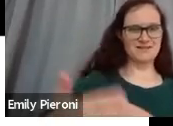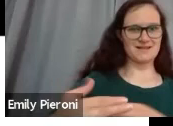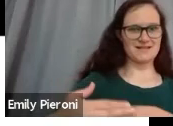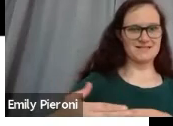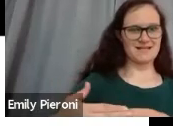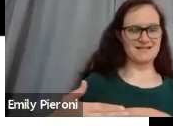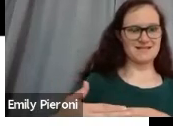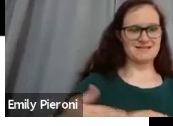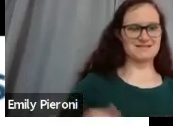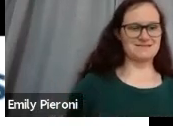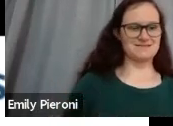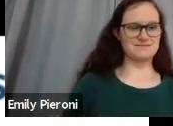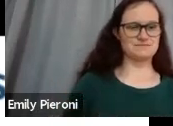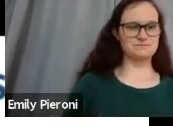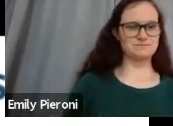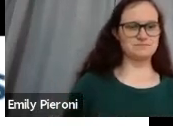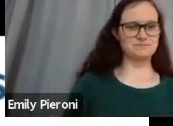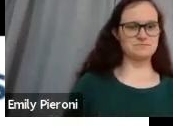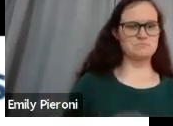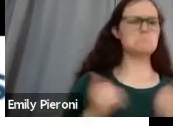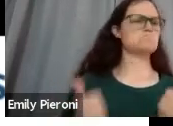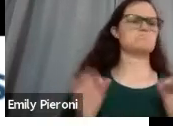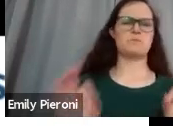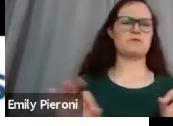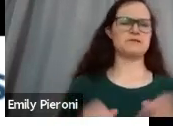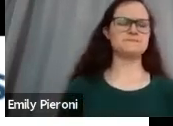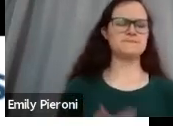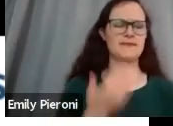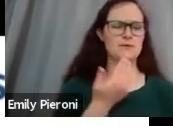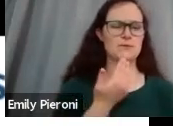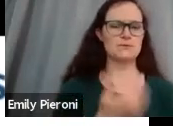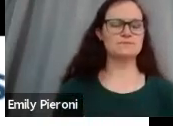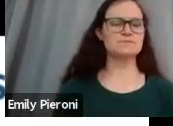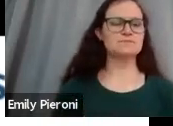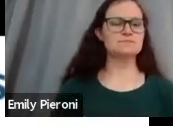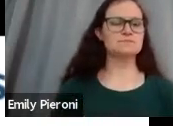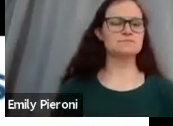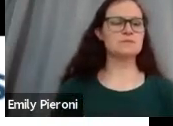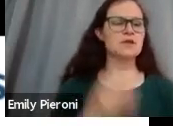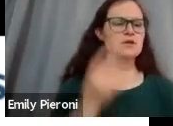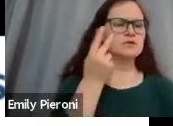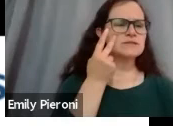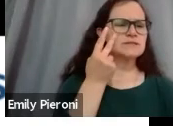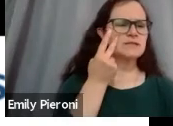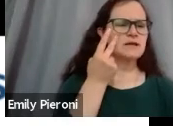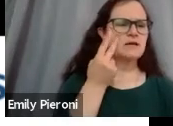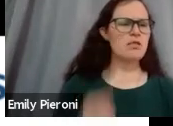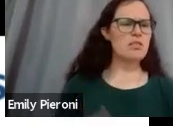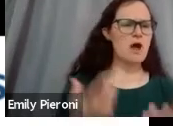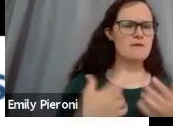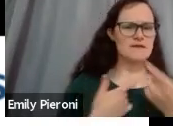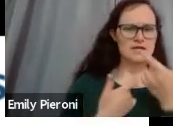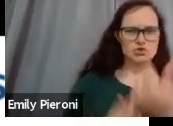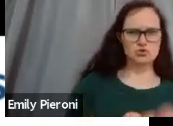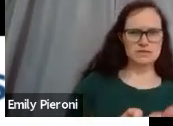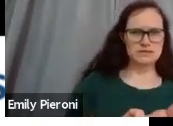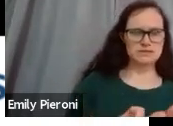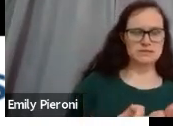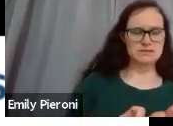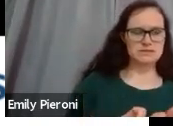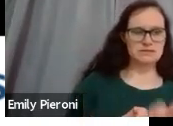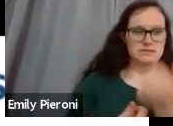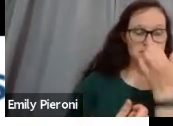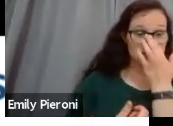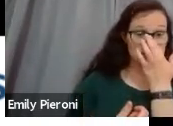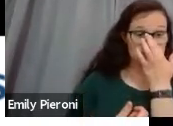okay. Yep. If you'll just go to the next slide. You're seeing a lot of interest in looking at